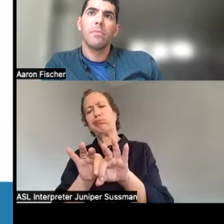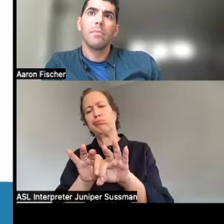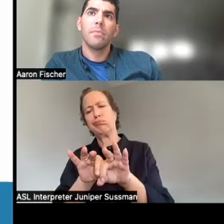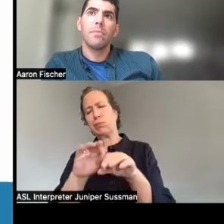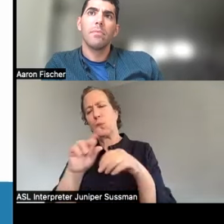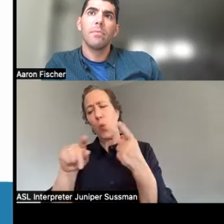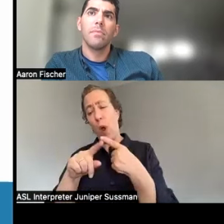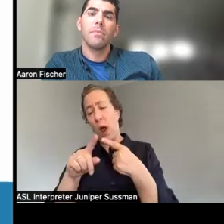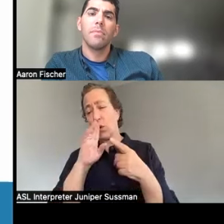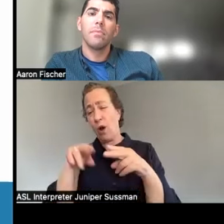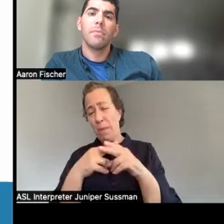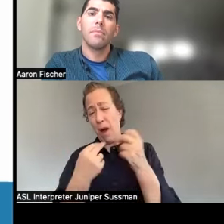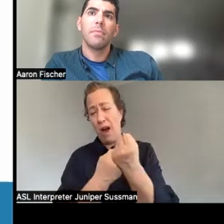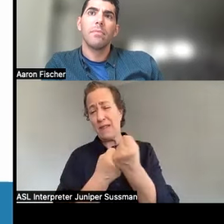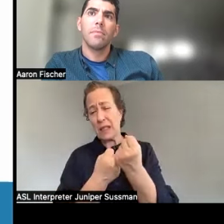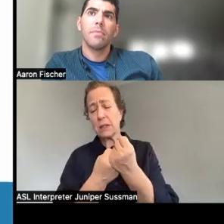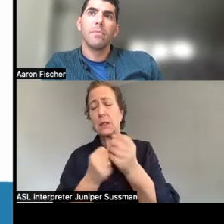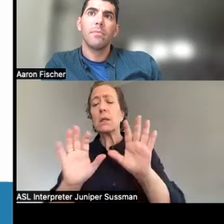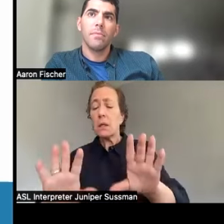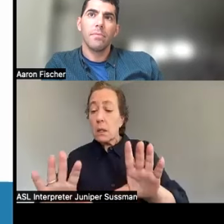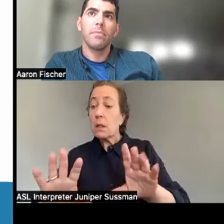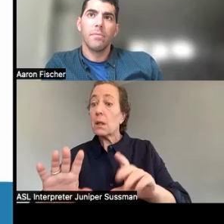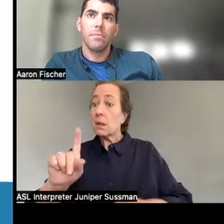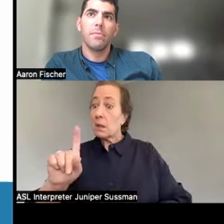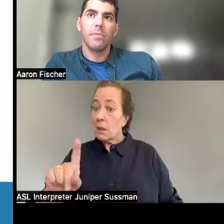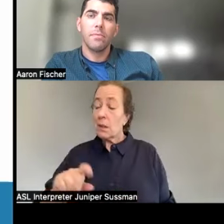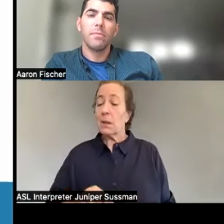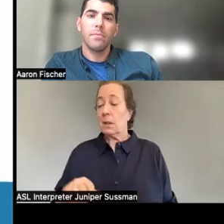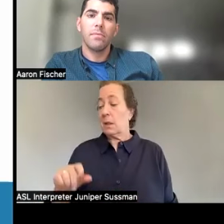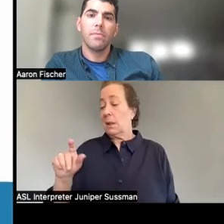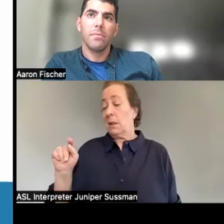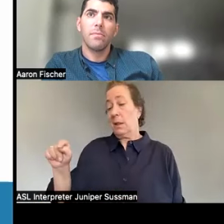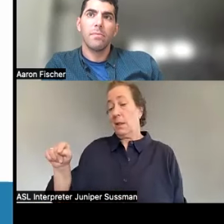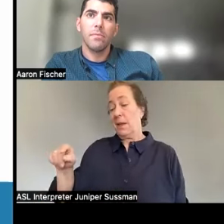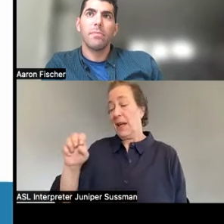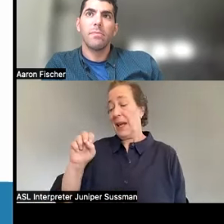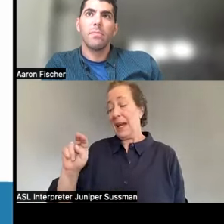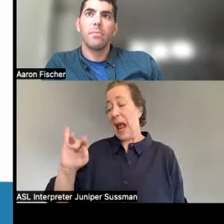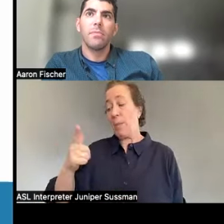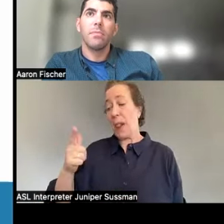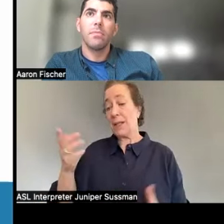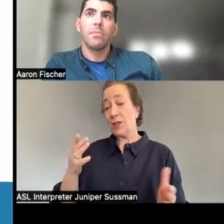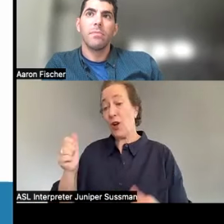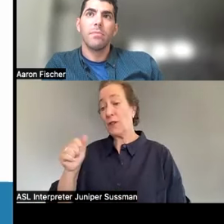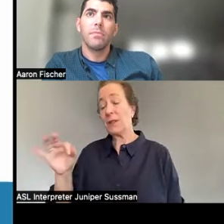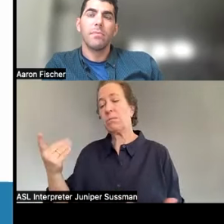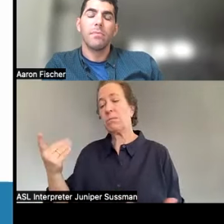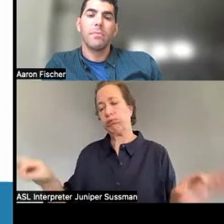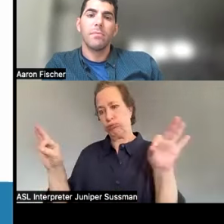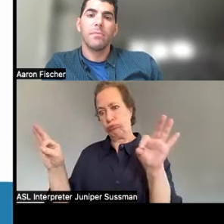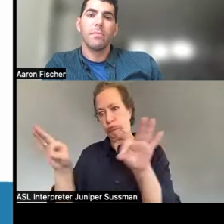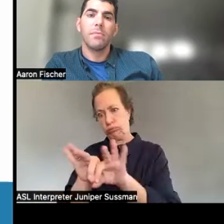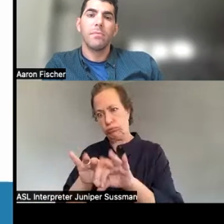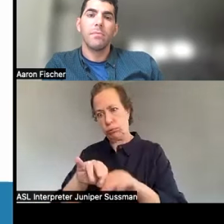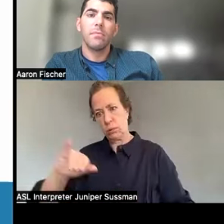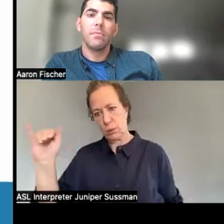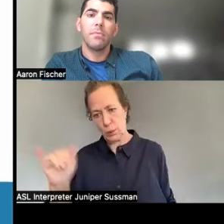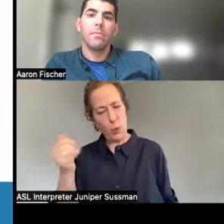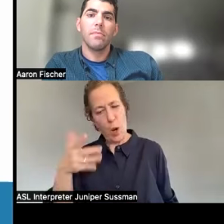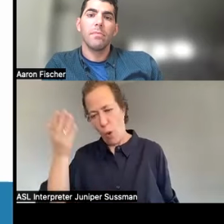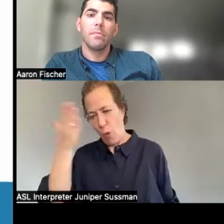also, I don't want to overlook the role of the enabling services staff. There are many opportunities in a health center